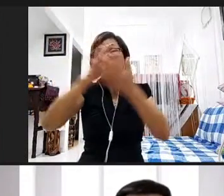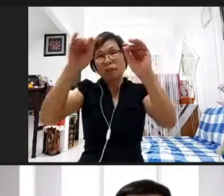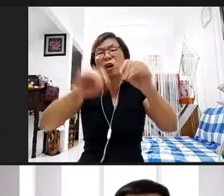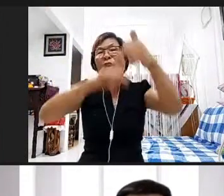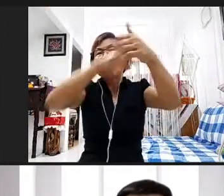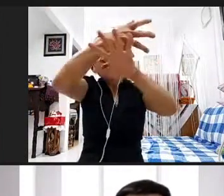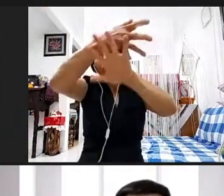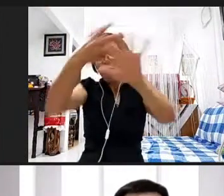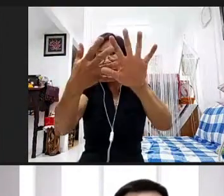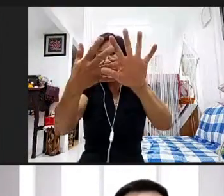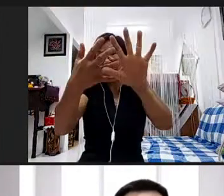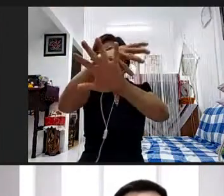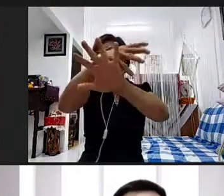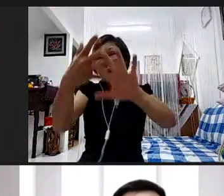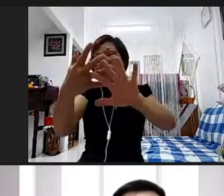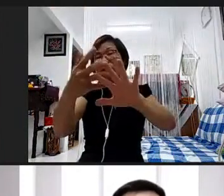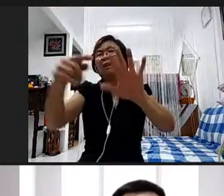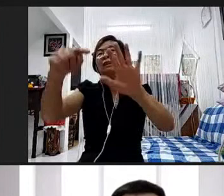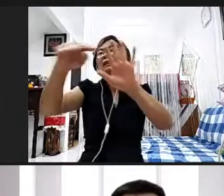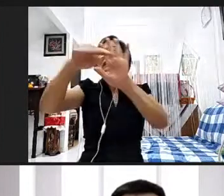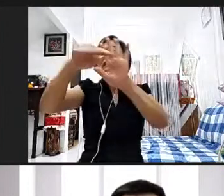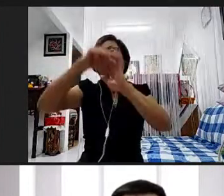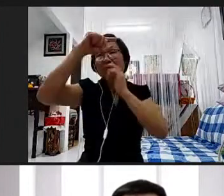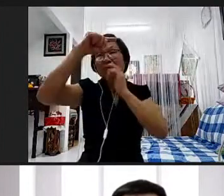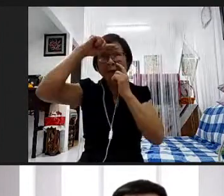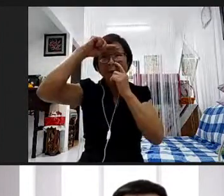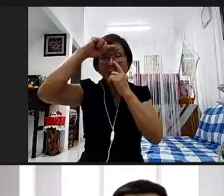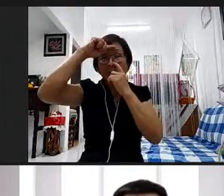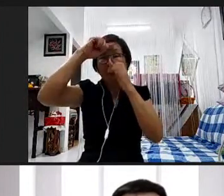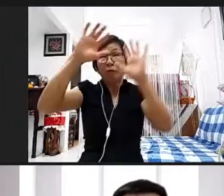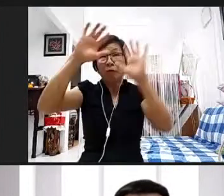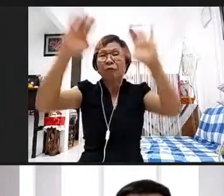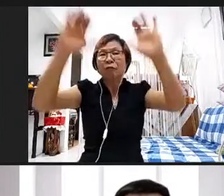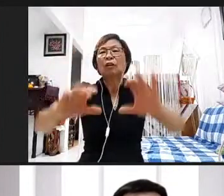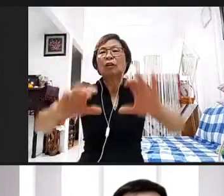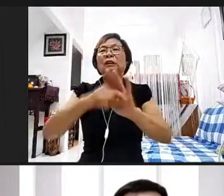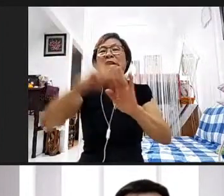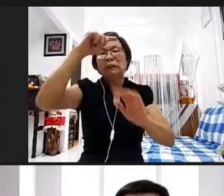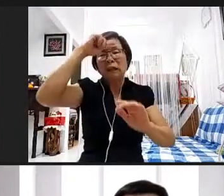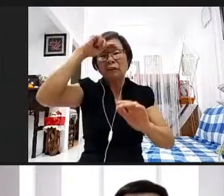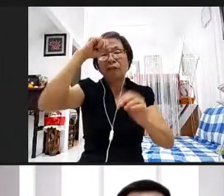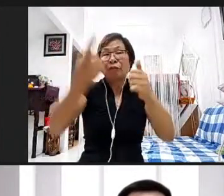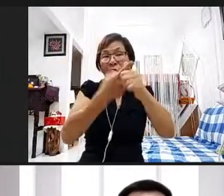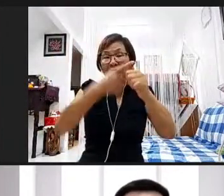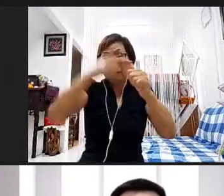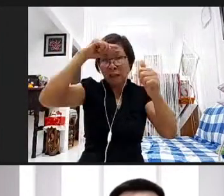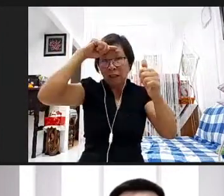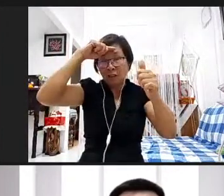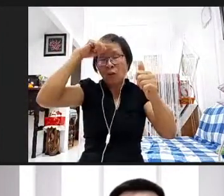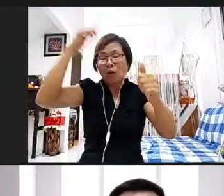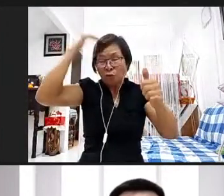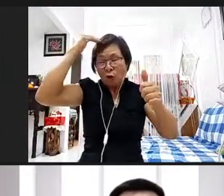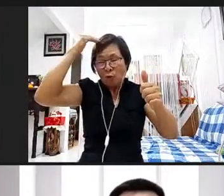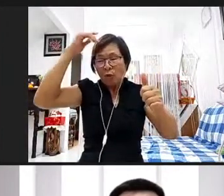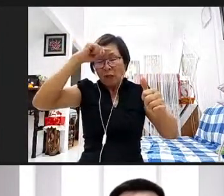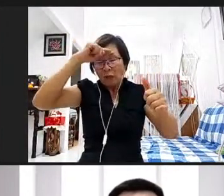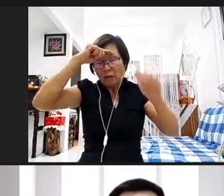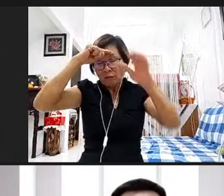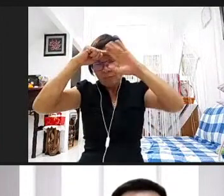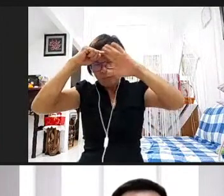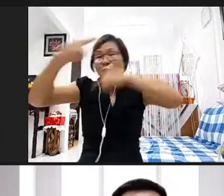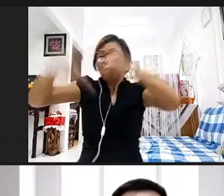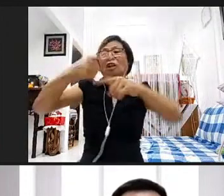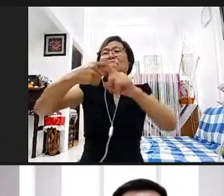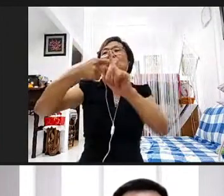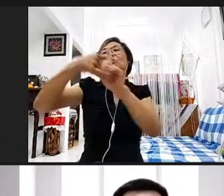thoughts, right? And the first method is, if you have anything negative, when you are aware of it, you replace it with the opposite